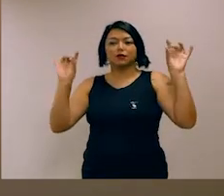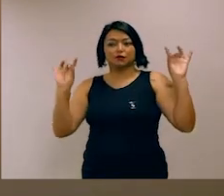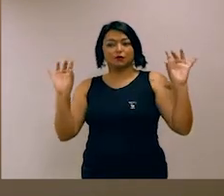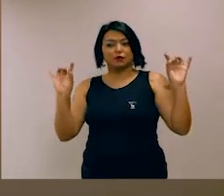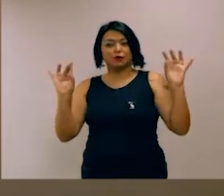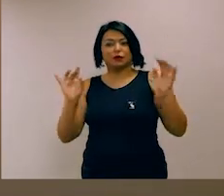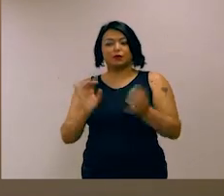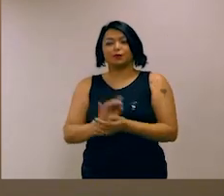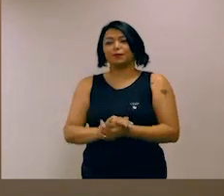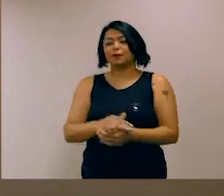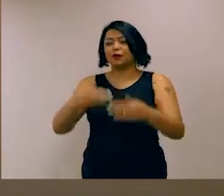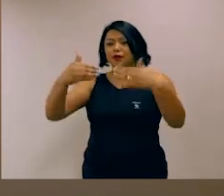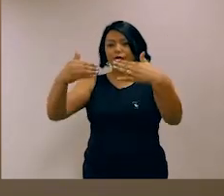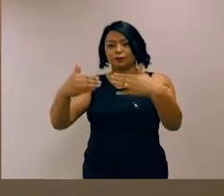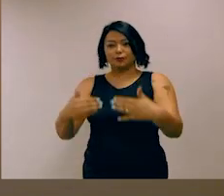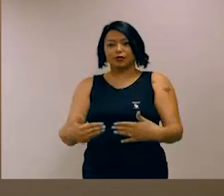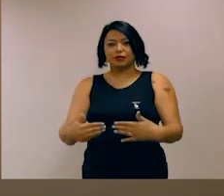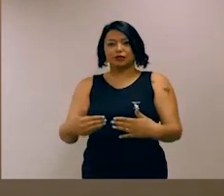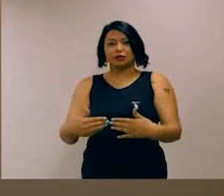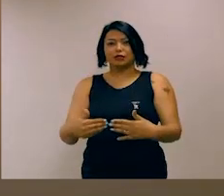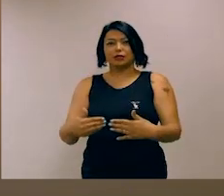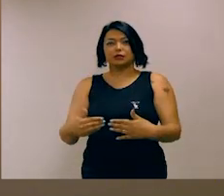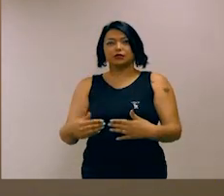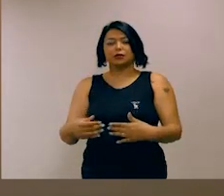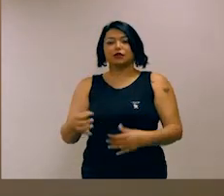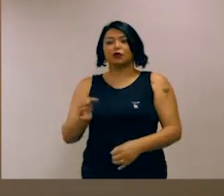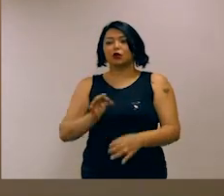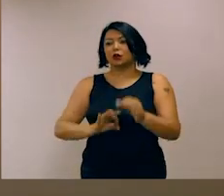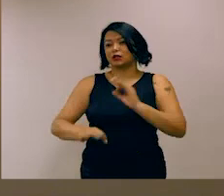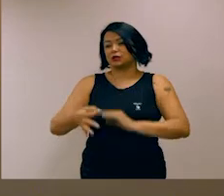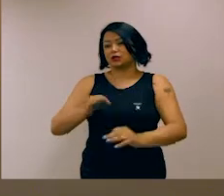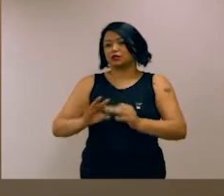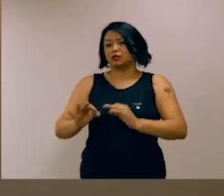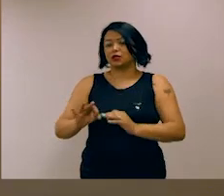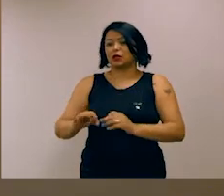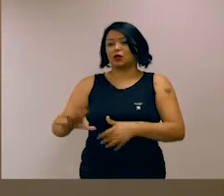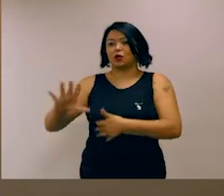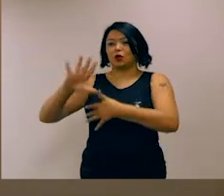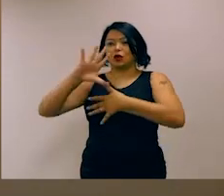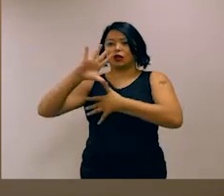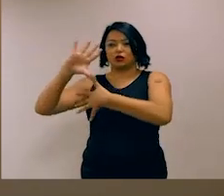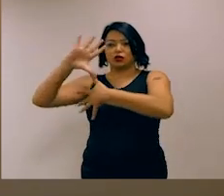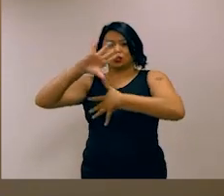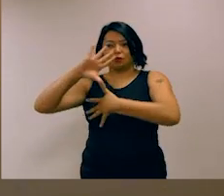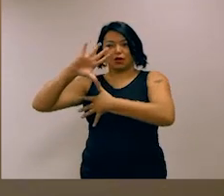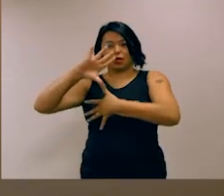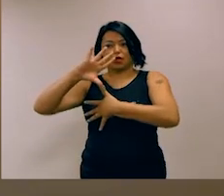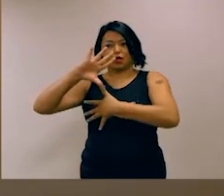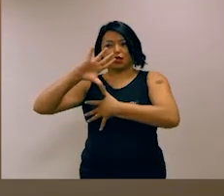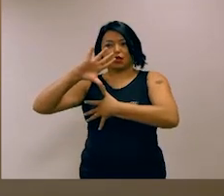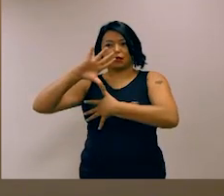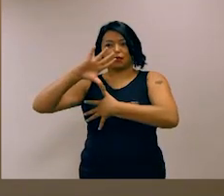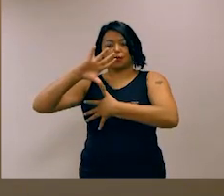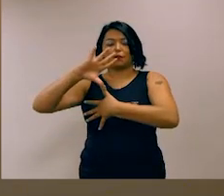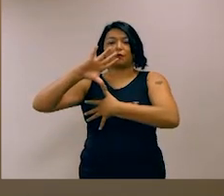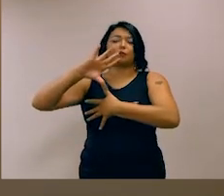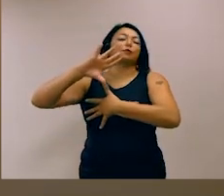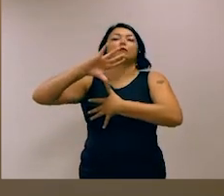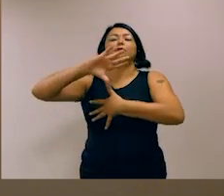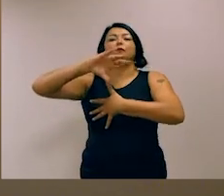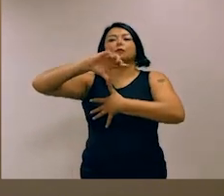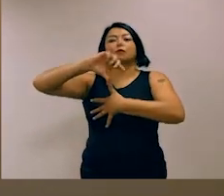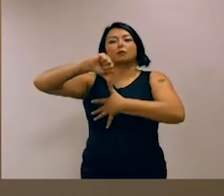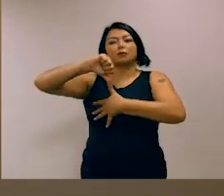simultaneous translation in English. I would also like to mention the delegation, the presence of the delegation, the Latin